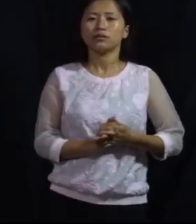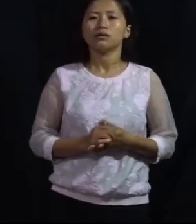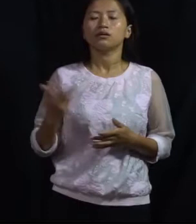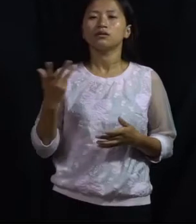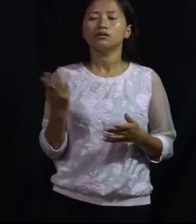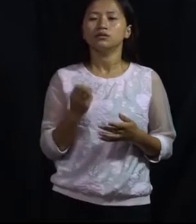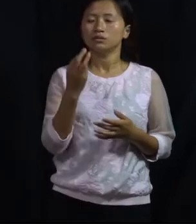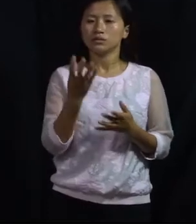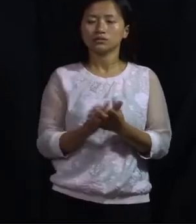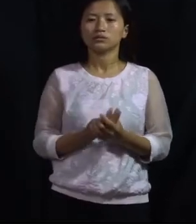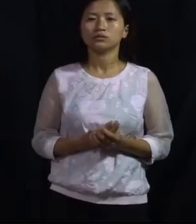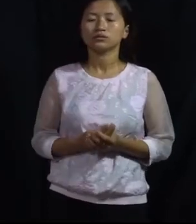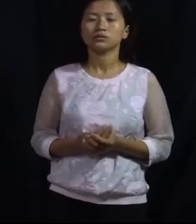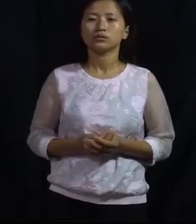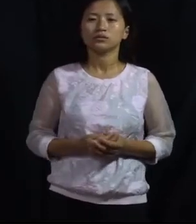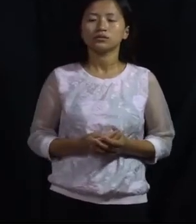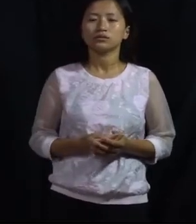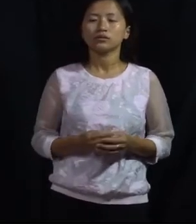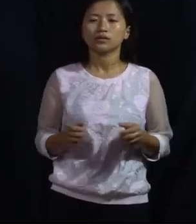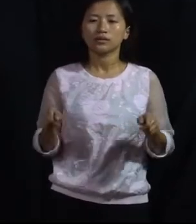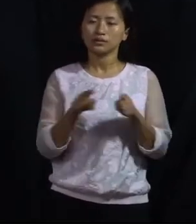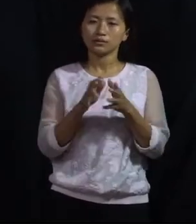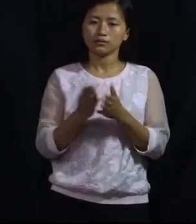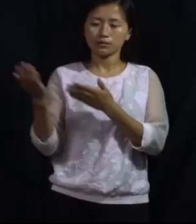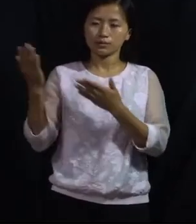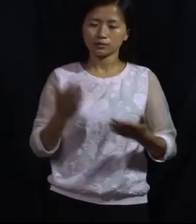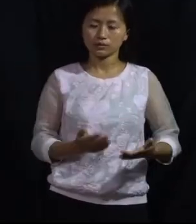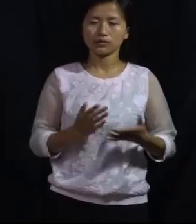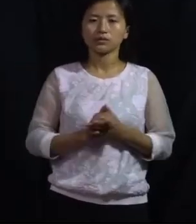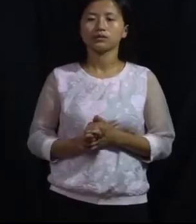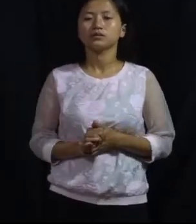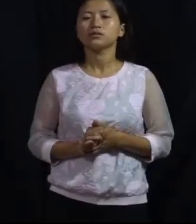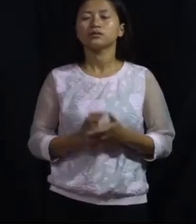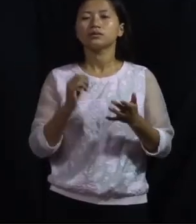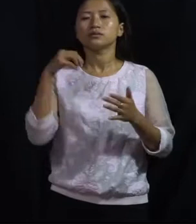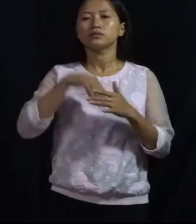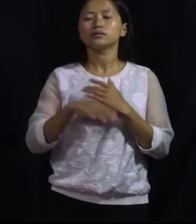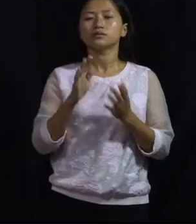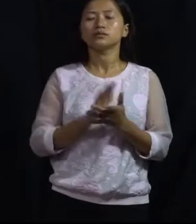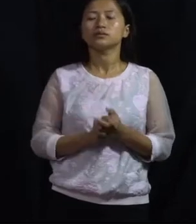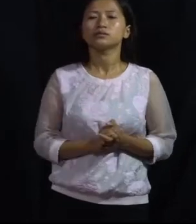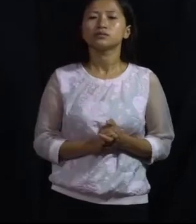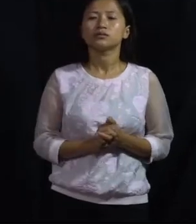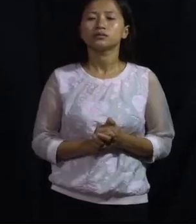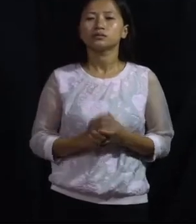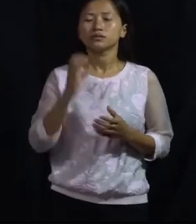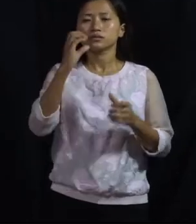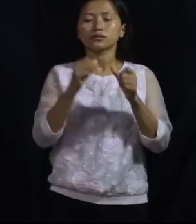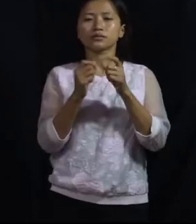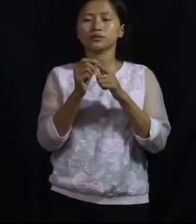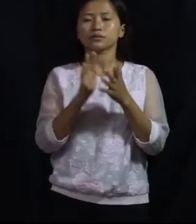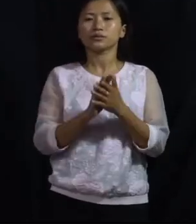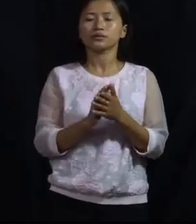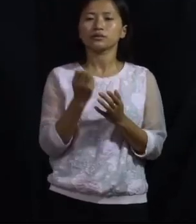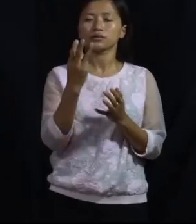how much has been brought down in the capital account